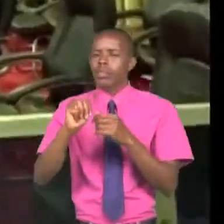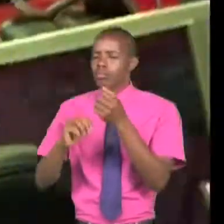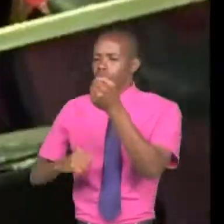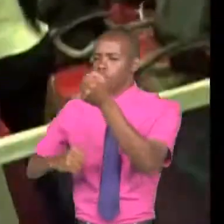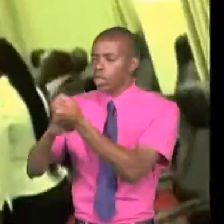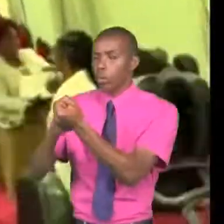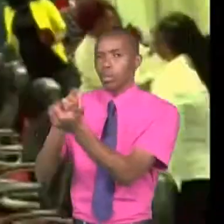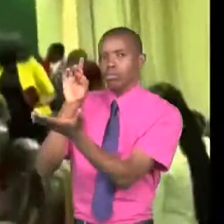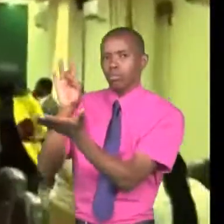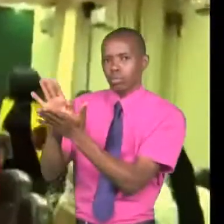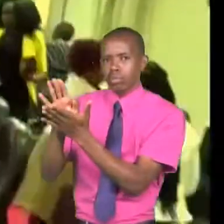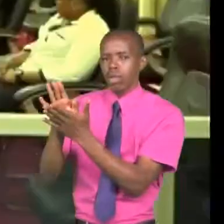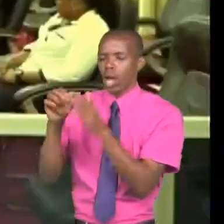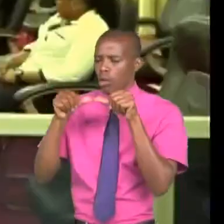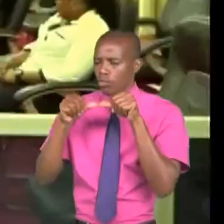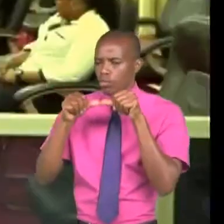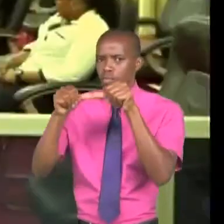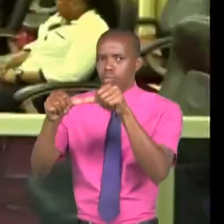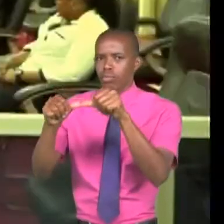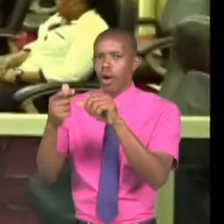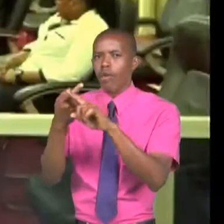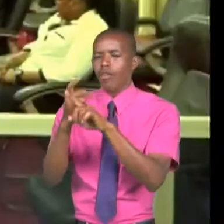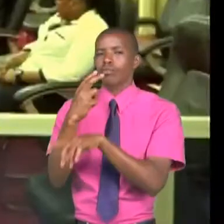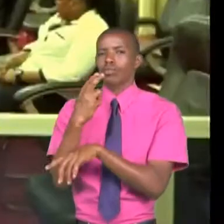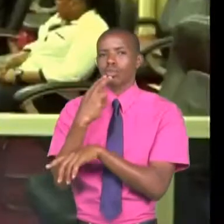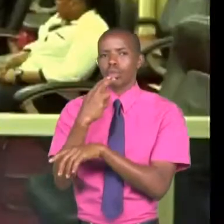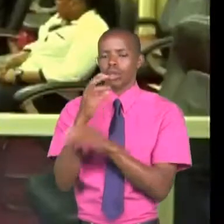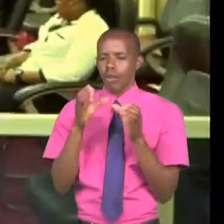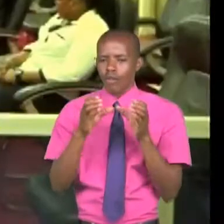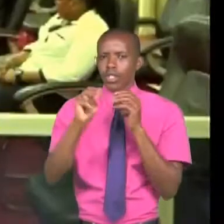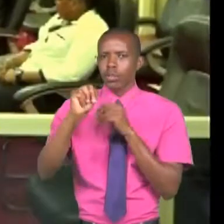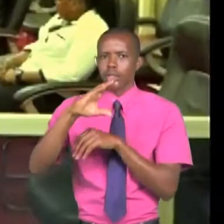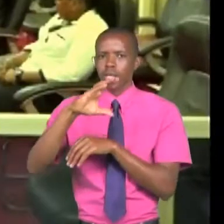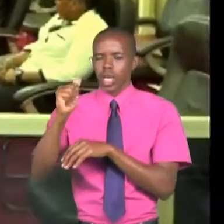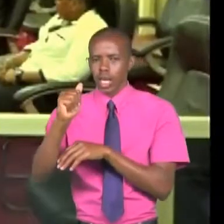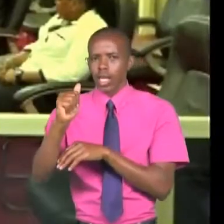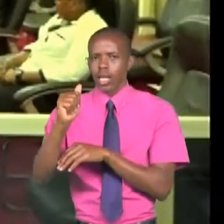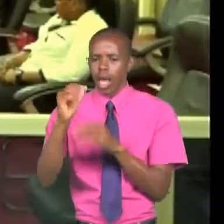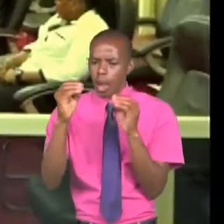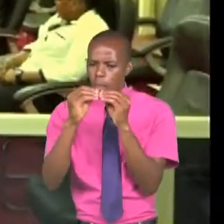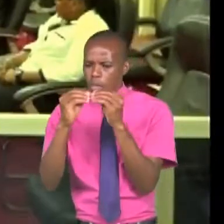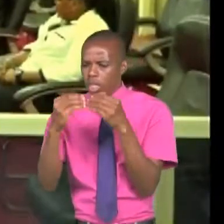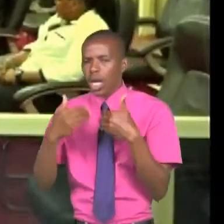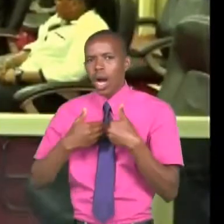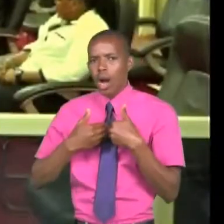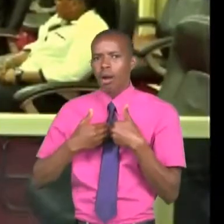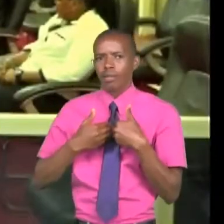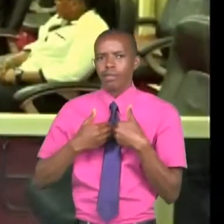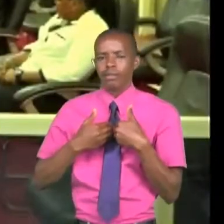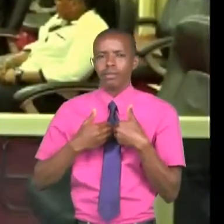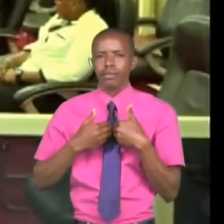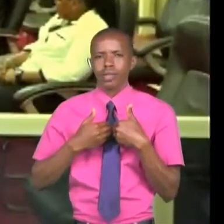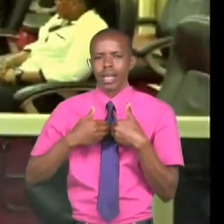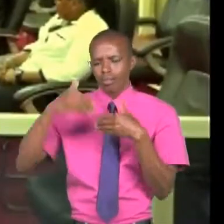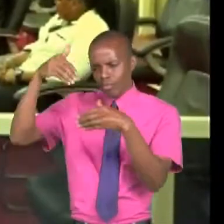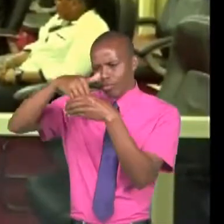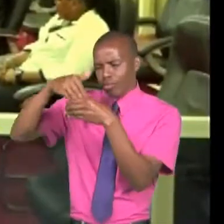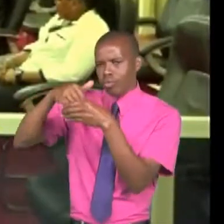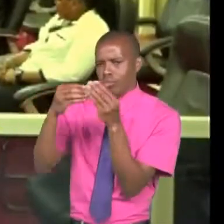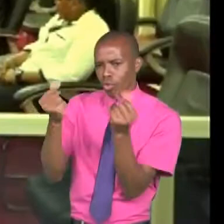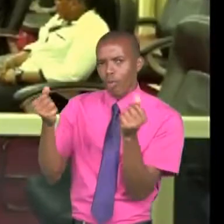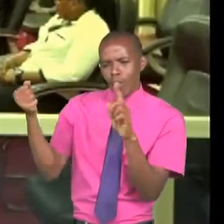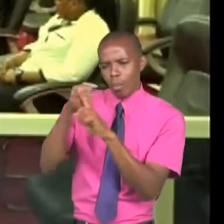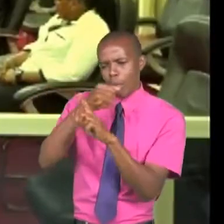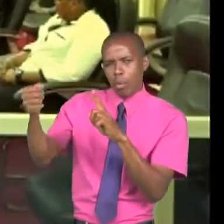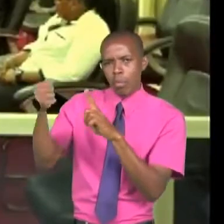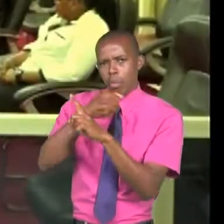in the assembly from Tuesday, forcing MCAs to hold a kamukunji over simmering internal fight revolving around